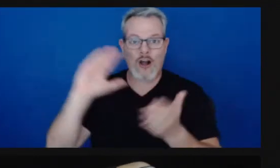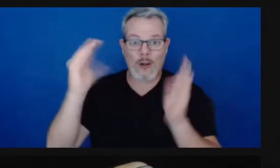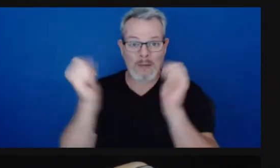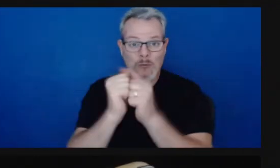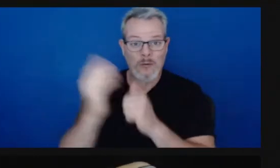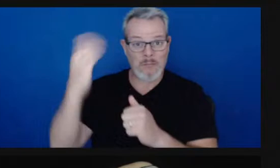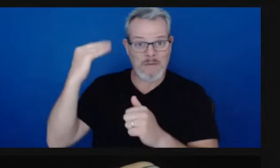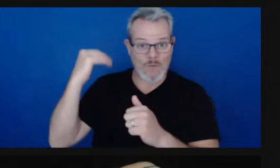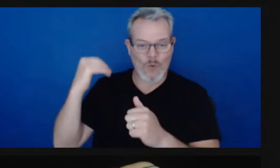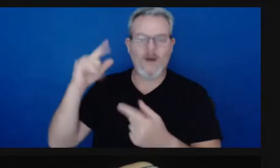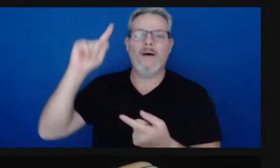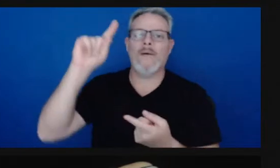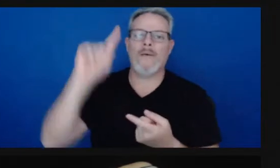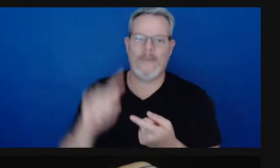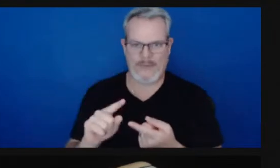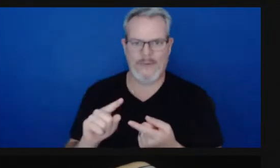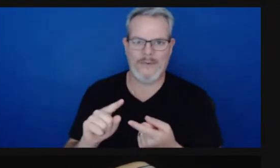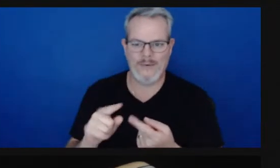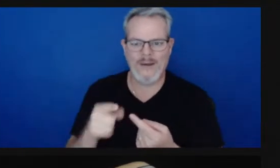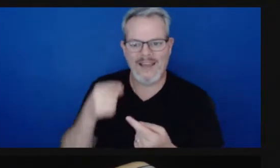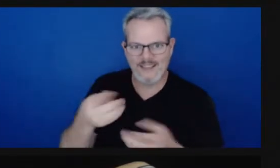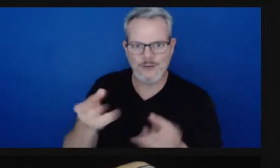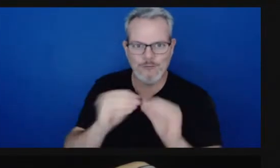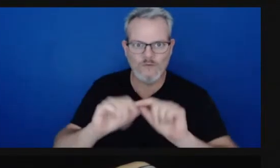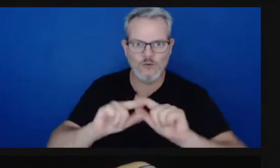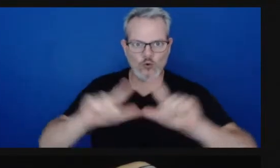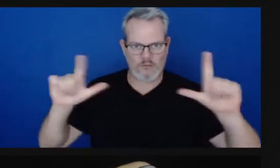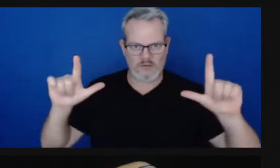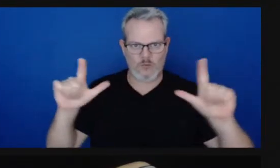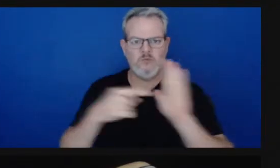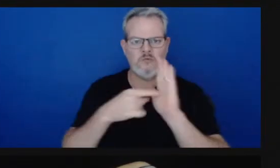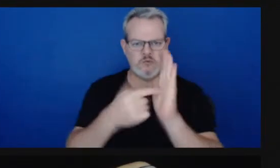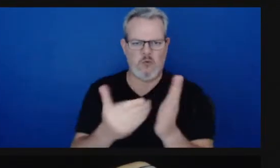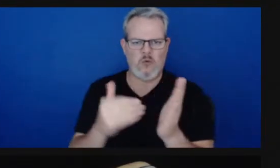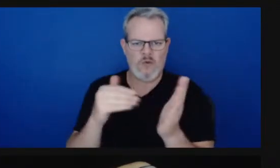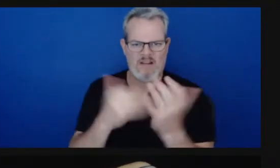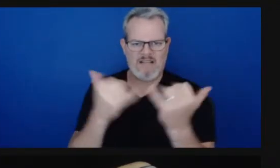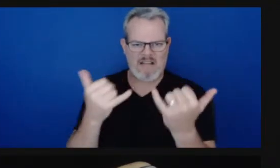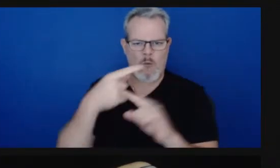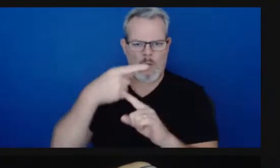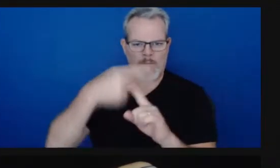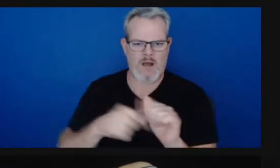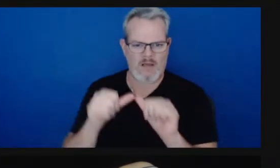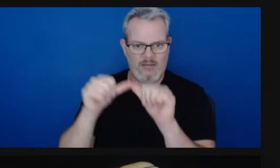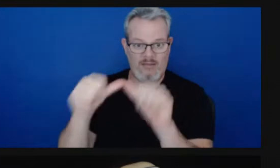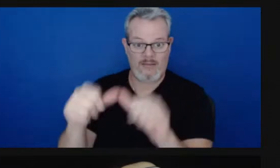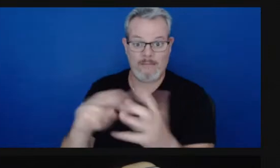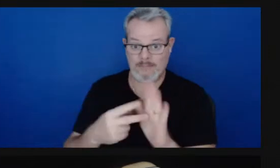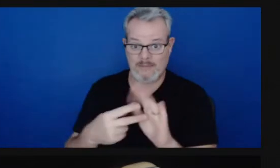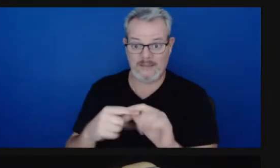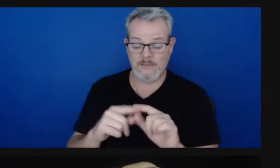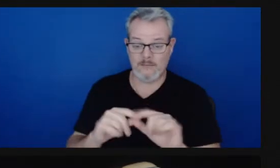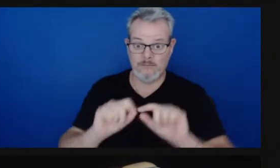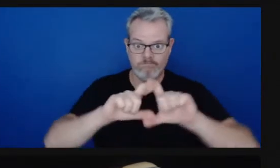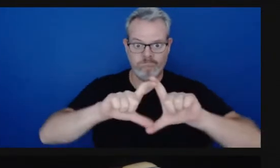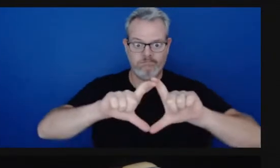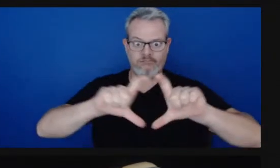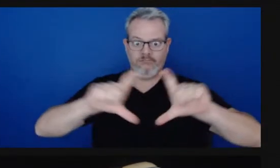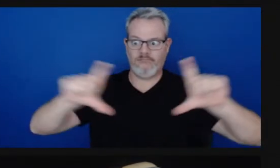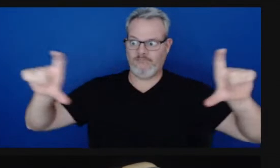zoomed in. We'll see that in our next month-long plots here. But to break it out by depth versus